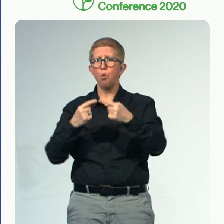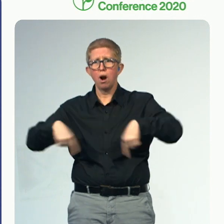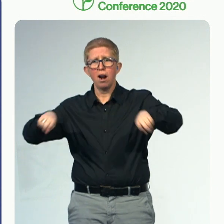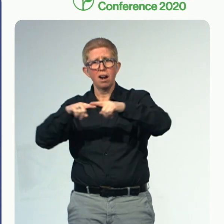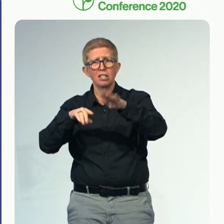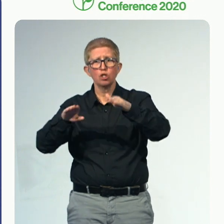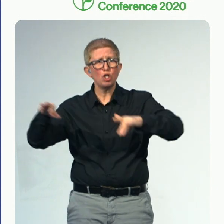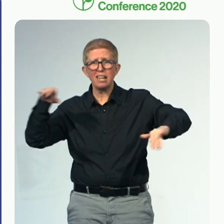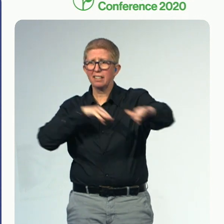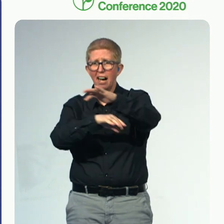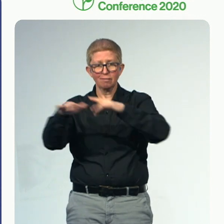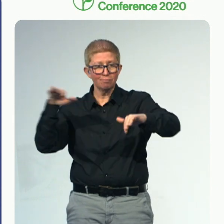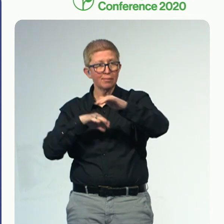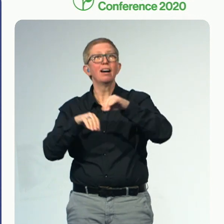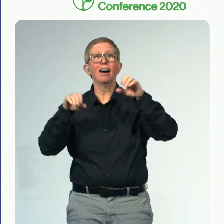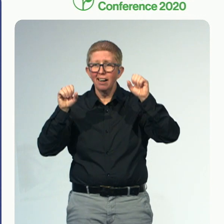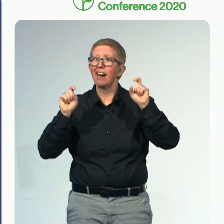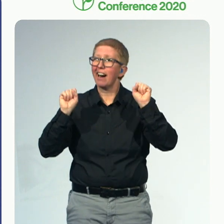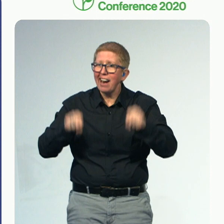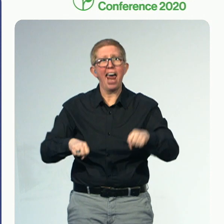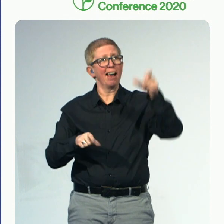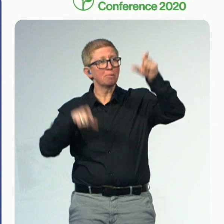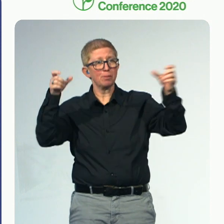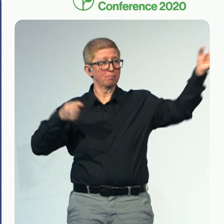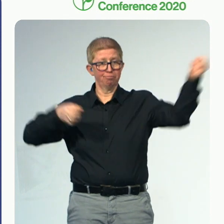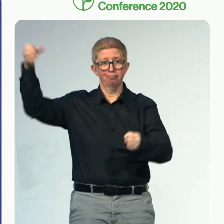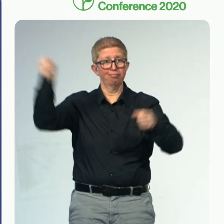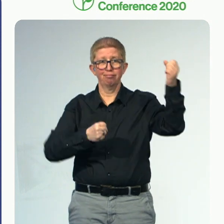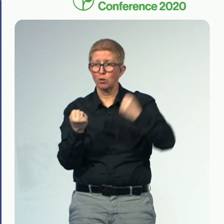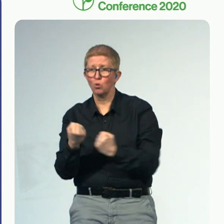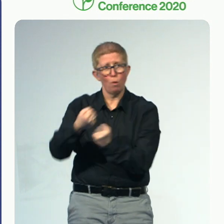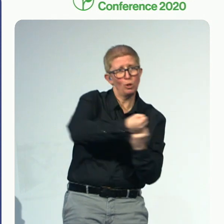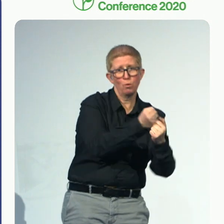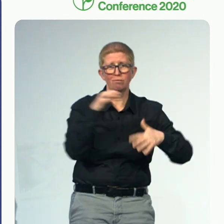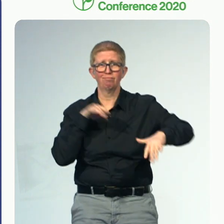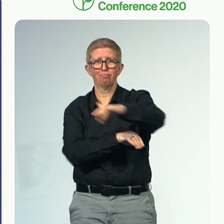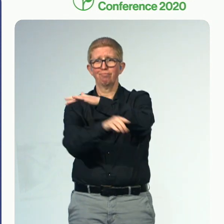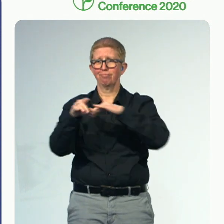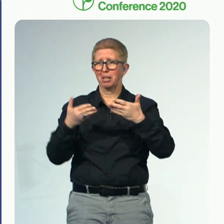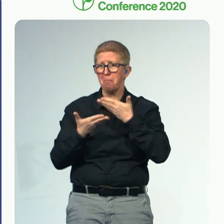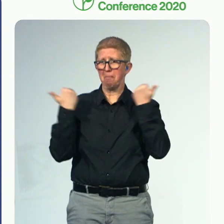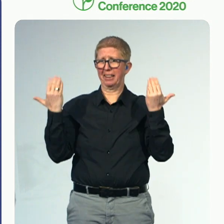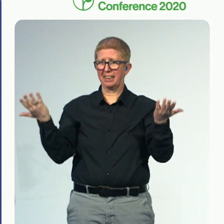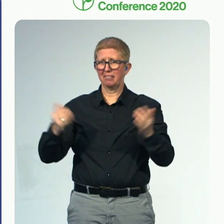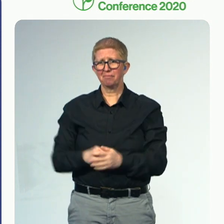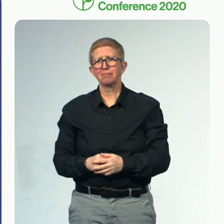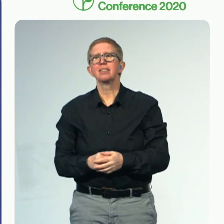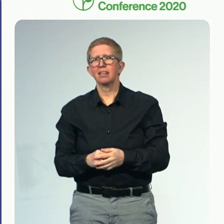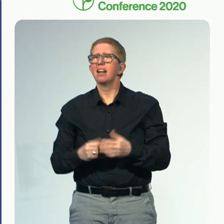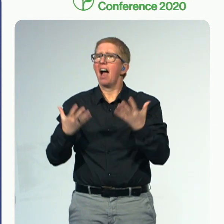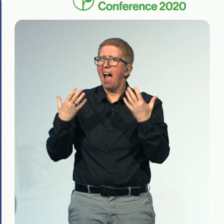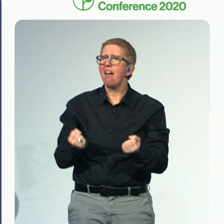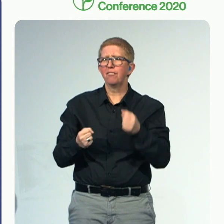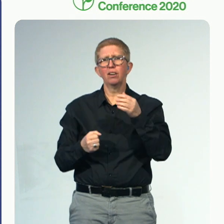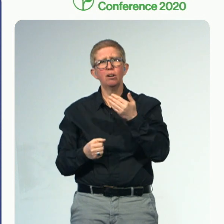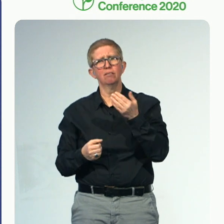support one another. And we see in lots of our Light for the World programs, there are so many, we see great examples of children